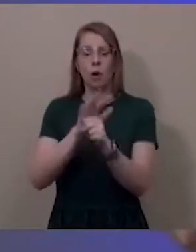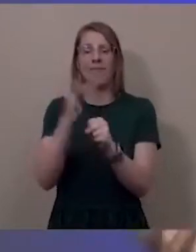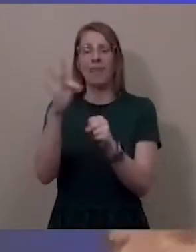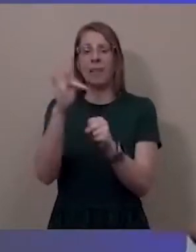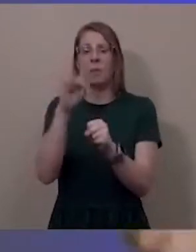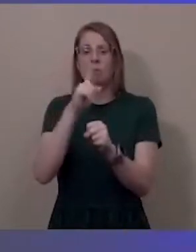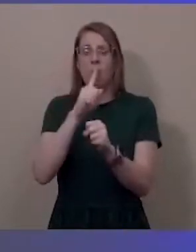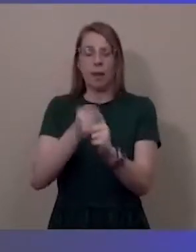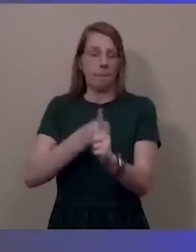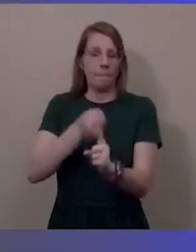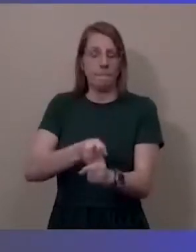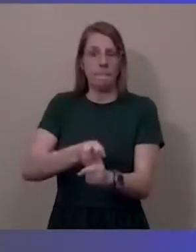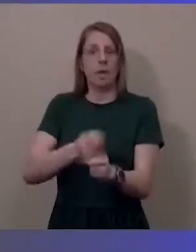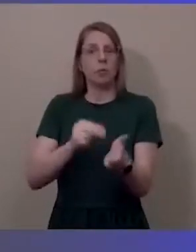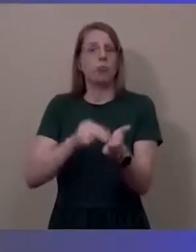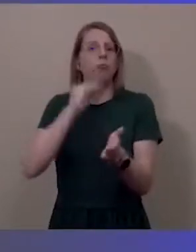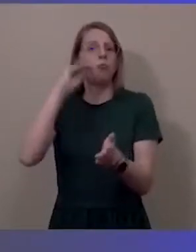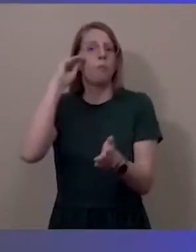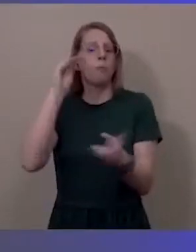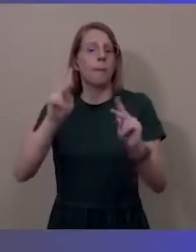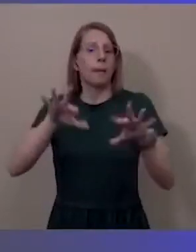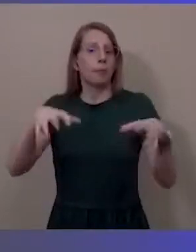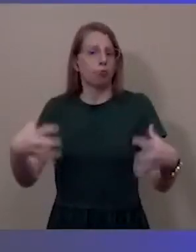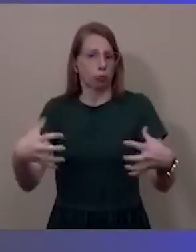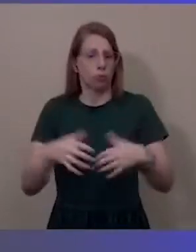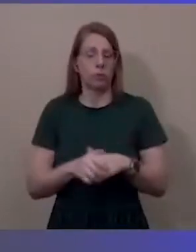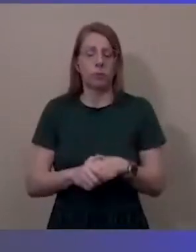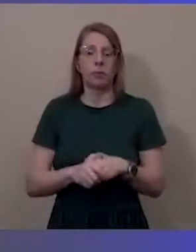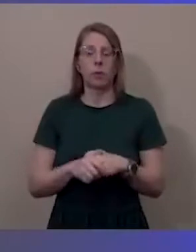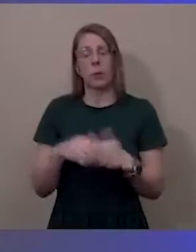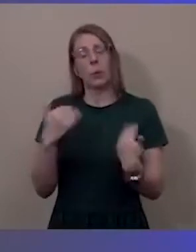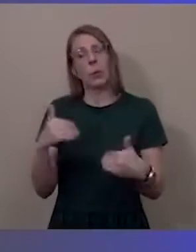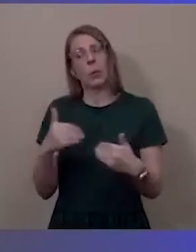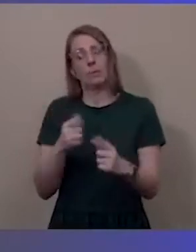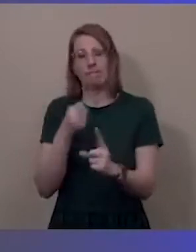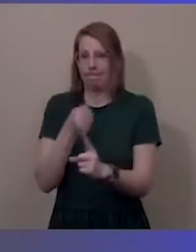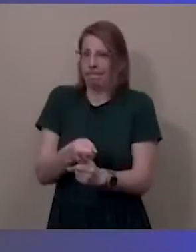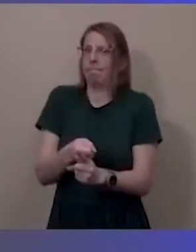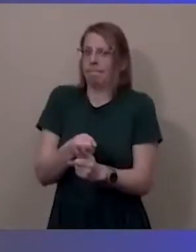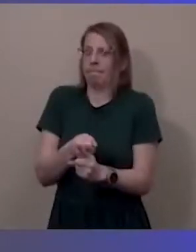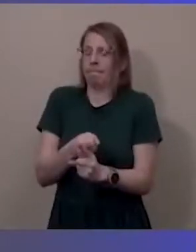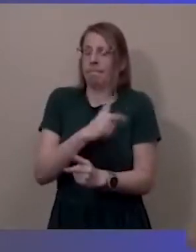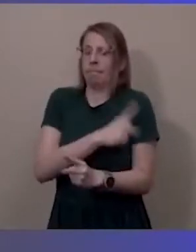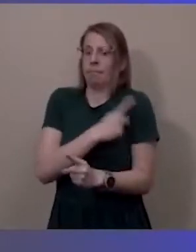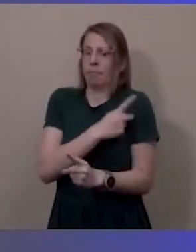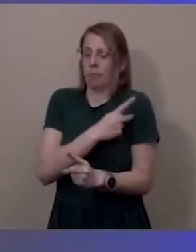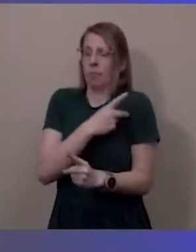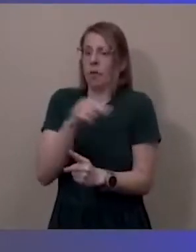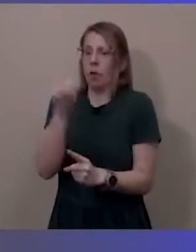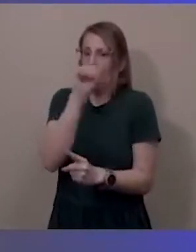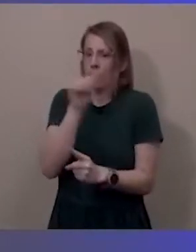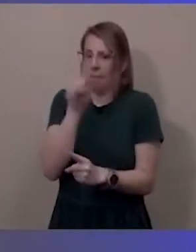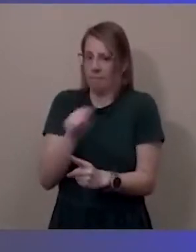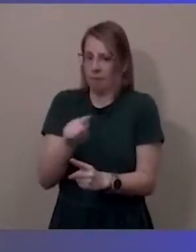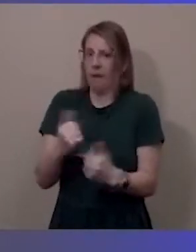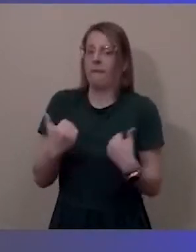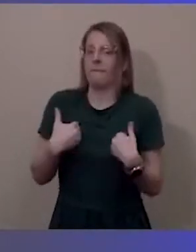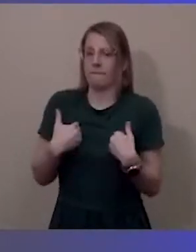hit the nursing home population. So obviously, it's had an impact on patients, Alzheimer's patients in nursing